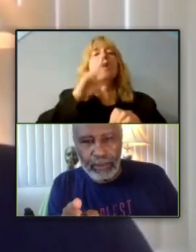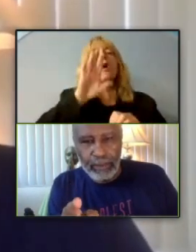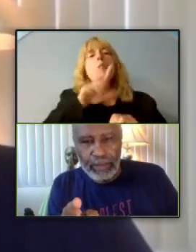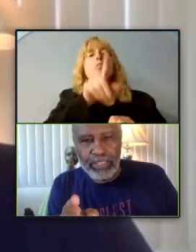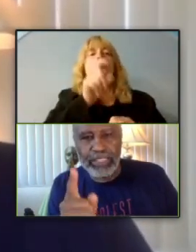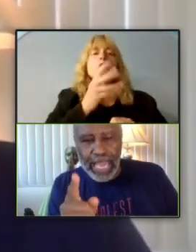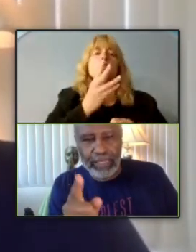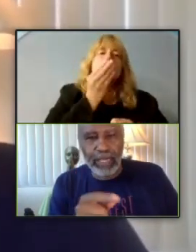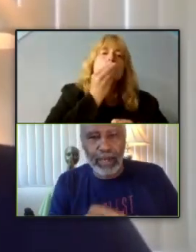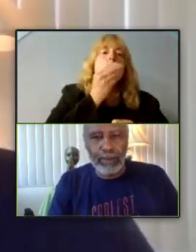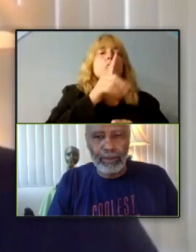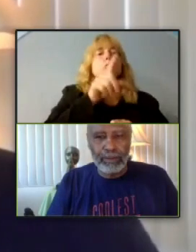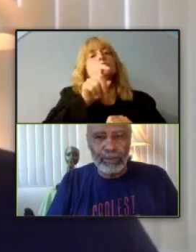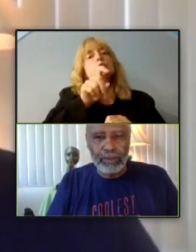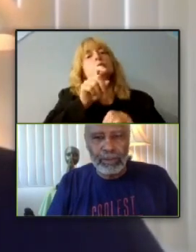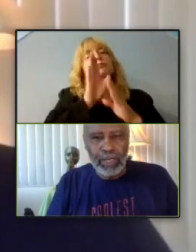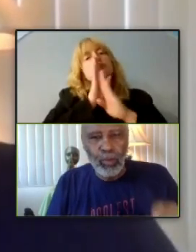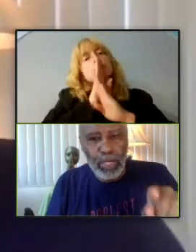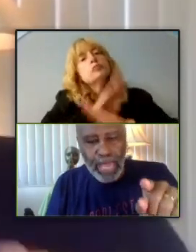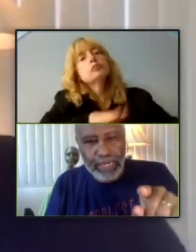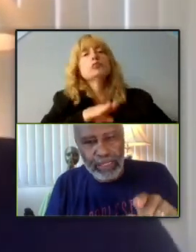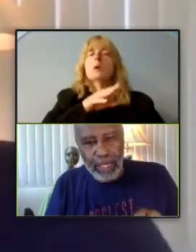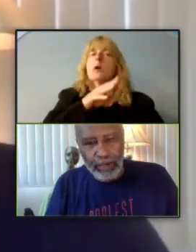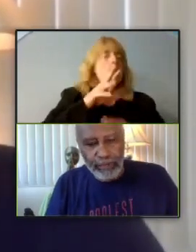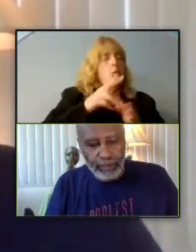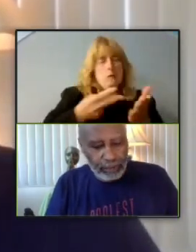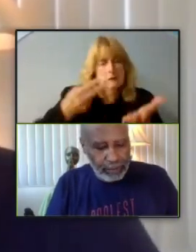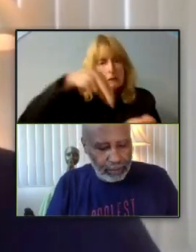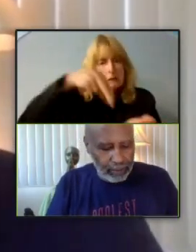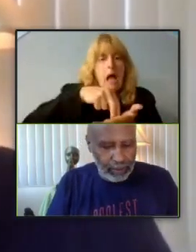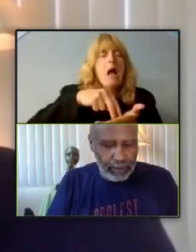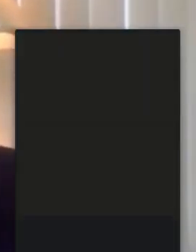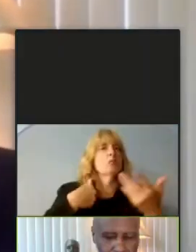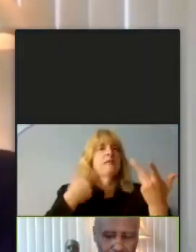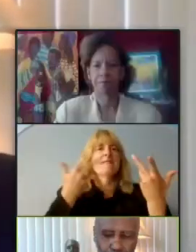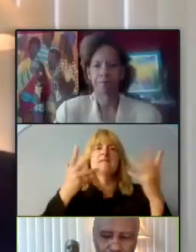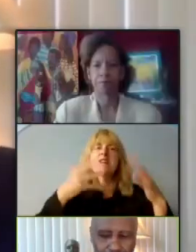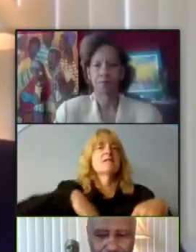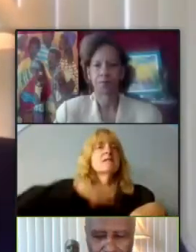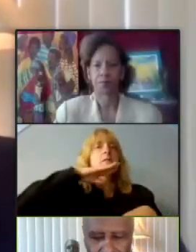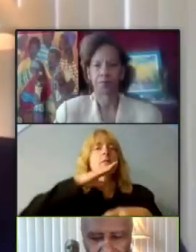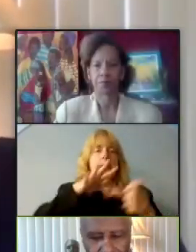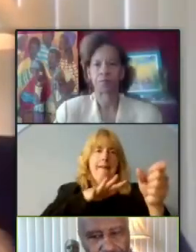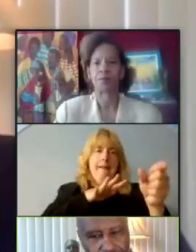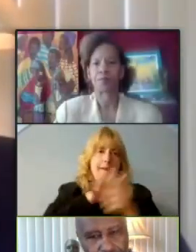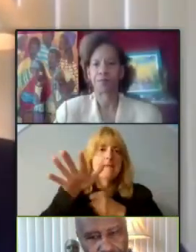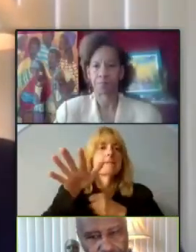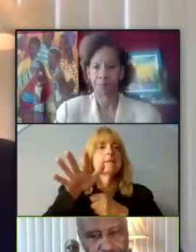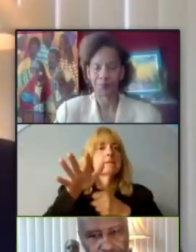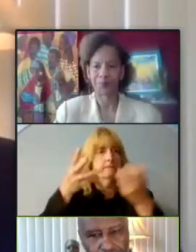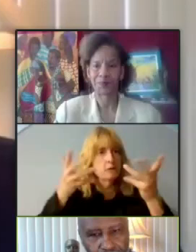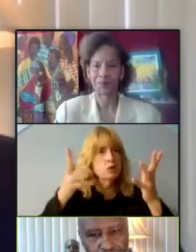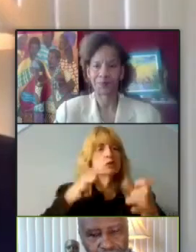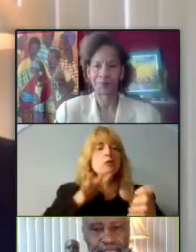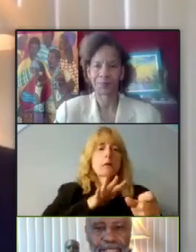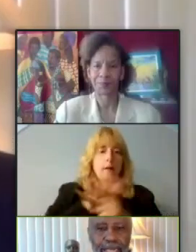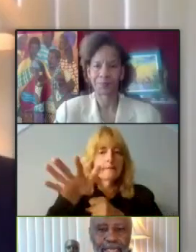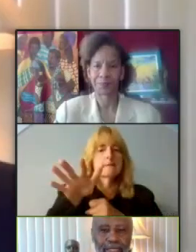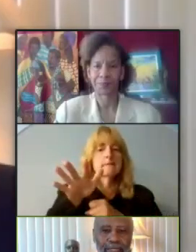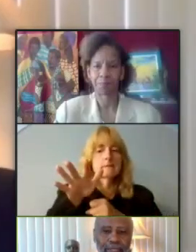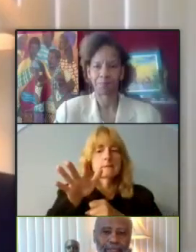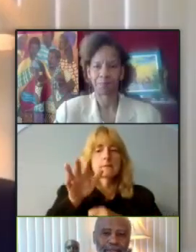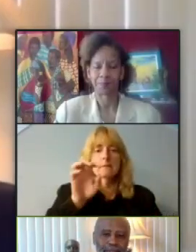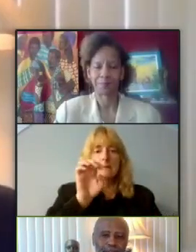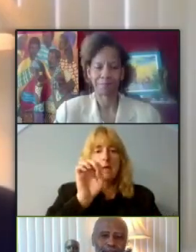up. Stand up. We've had enough. We've had enough.